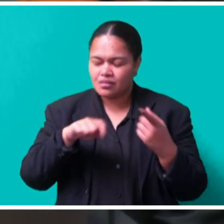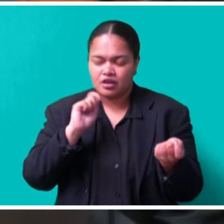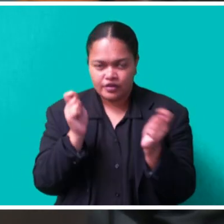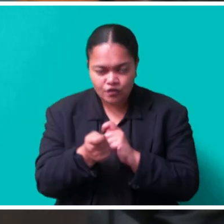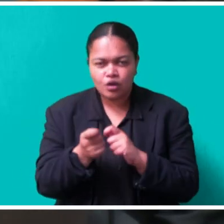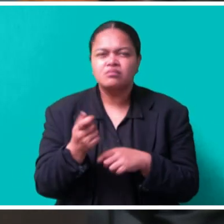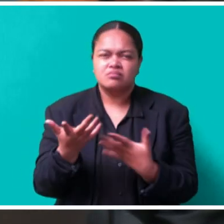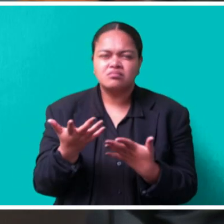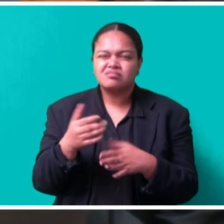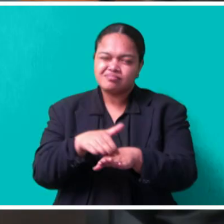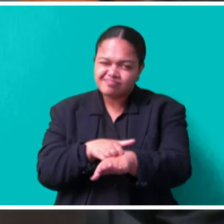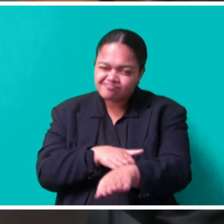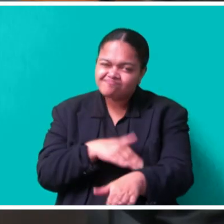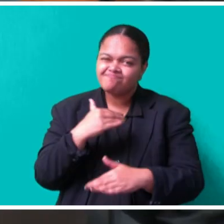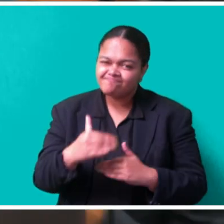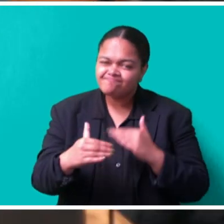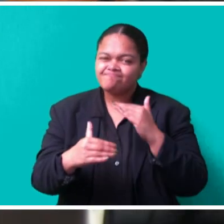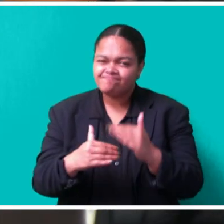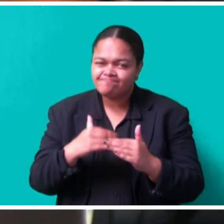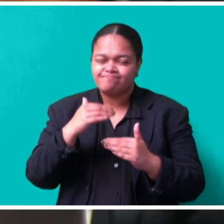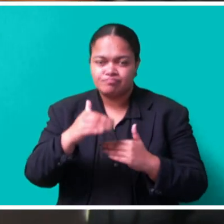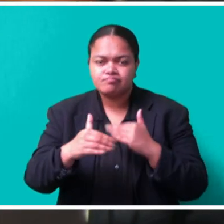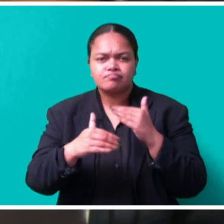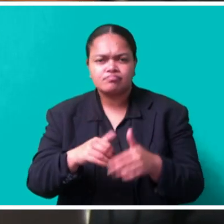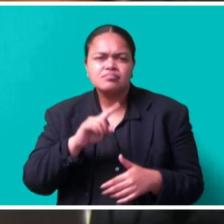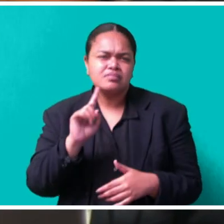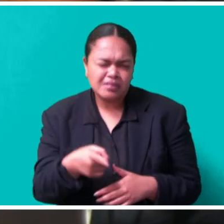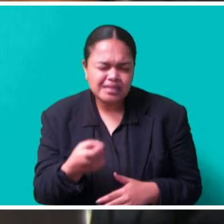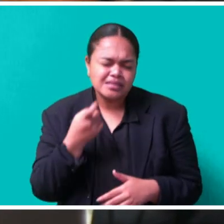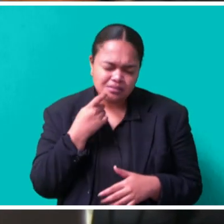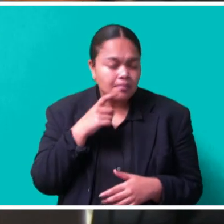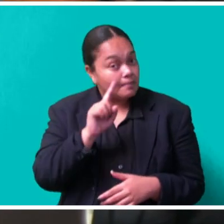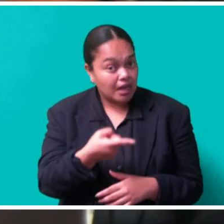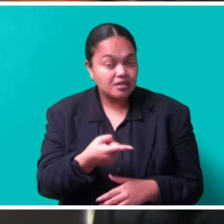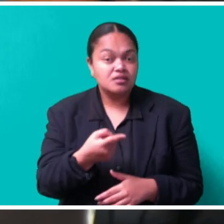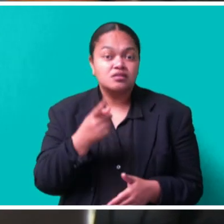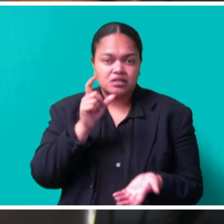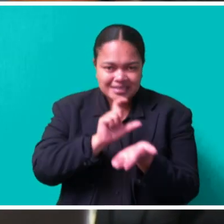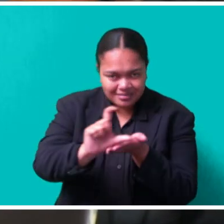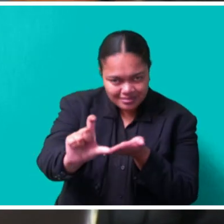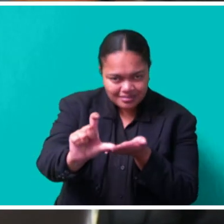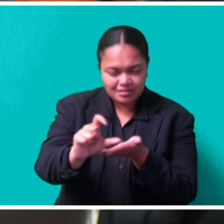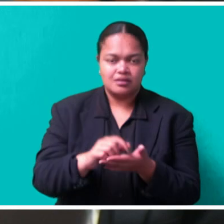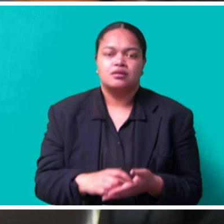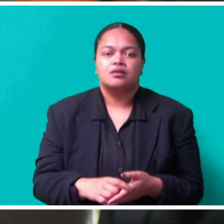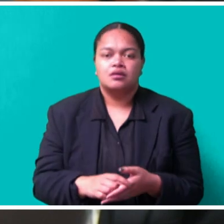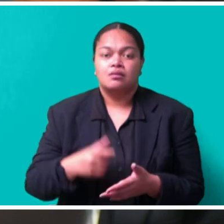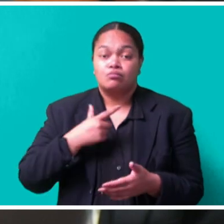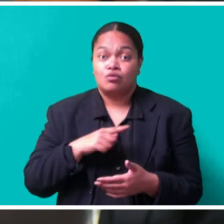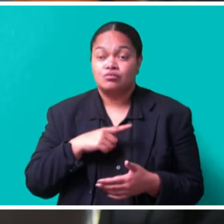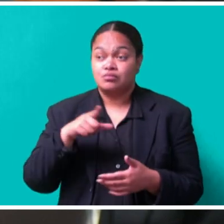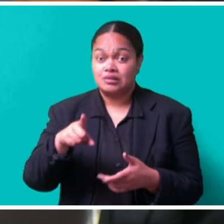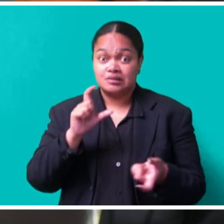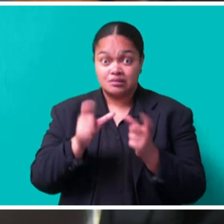timely and necessary. It recognizes a simple but critical reality in the sense that modern crises are no